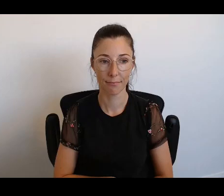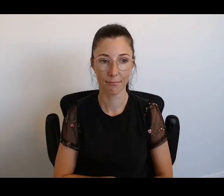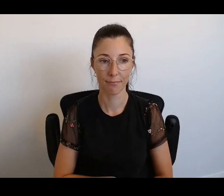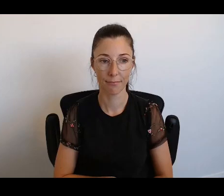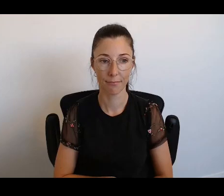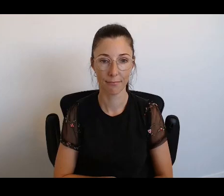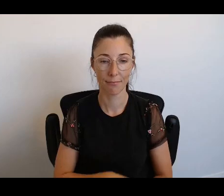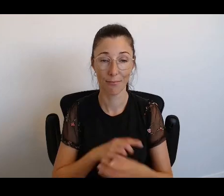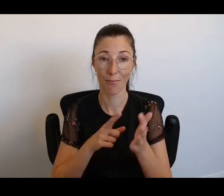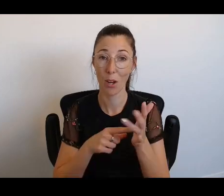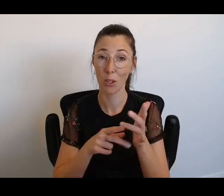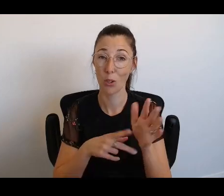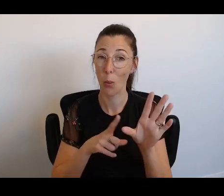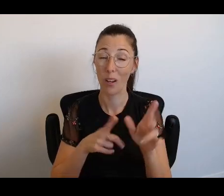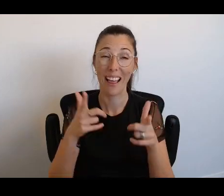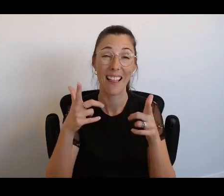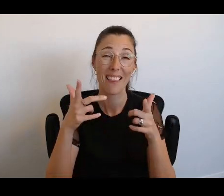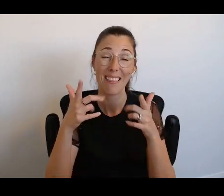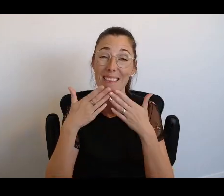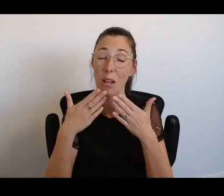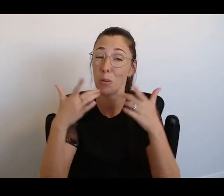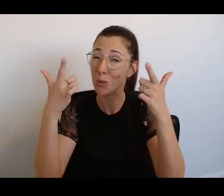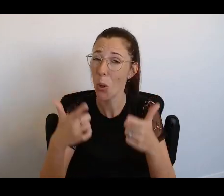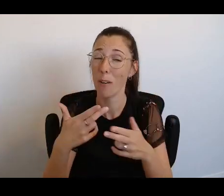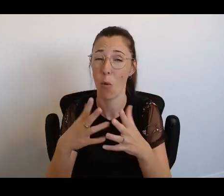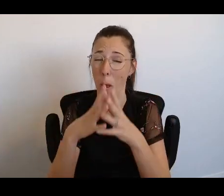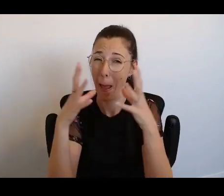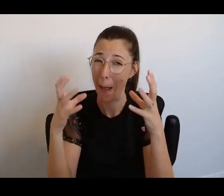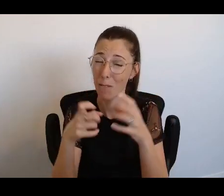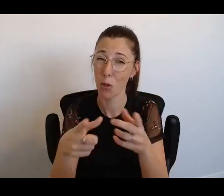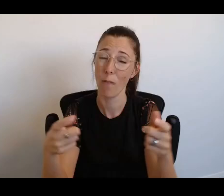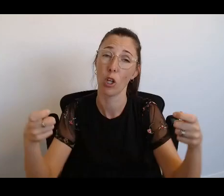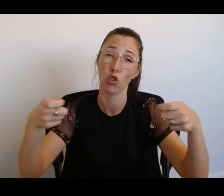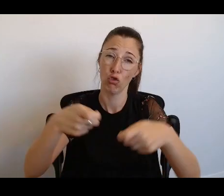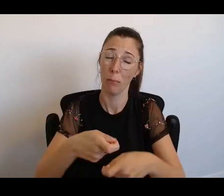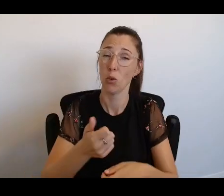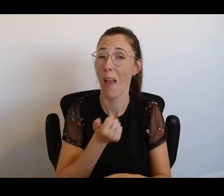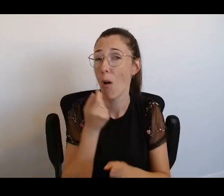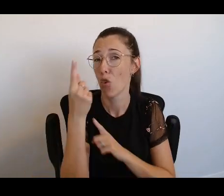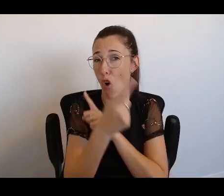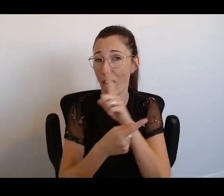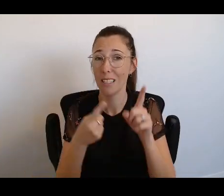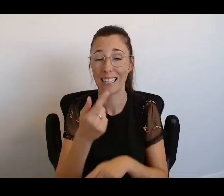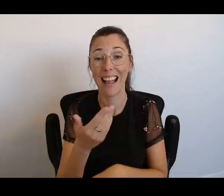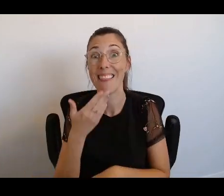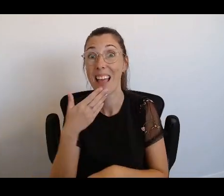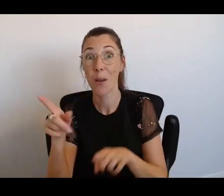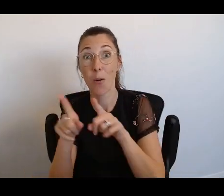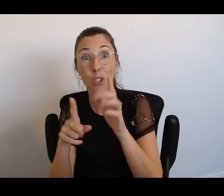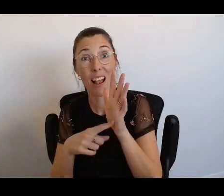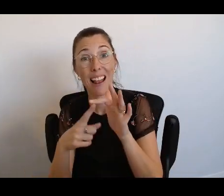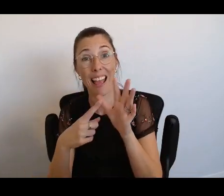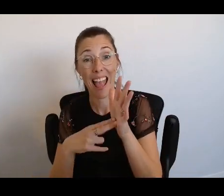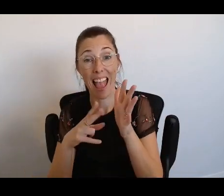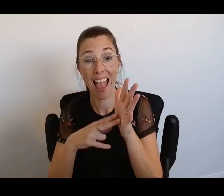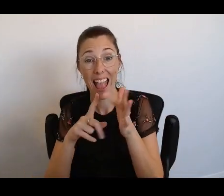Tony, thank you so much for everything that you do and everything that you've contributed to our conference. And thank you, Leanne, for facilitating that wonderful